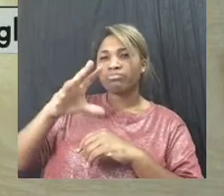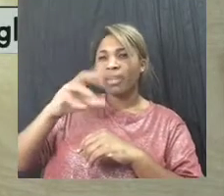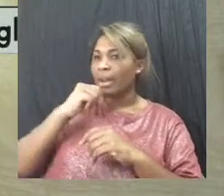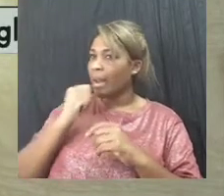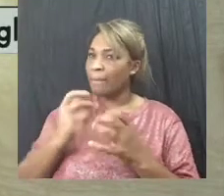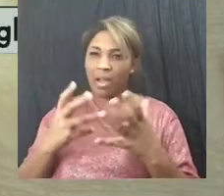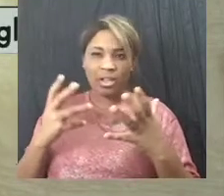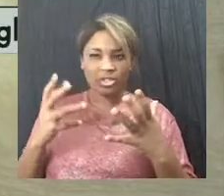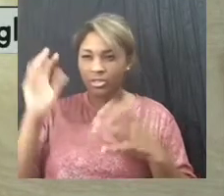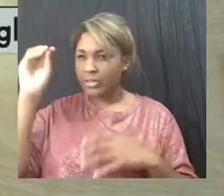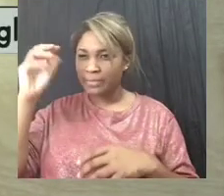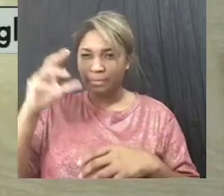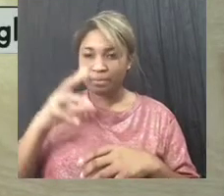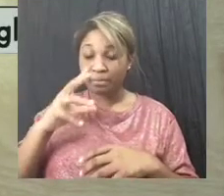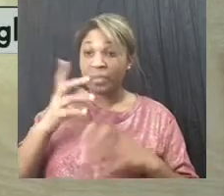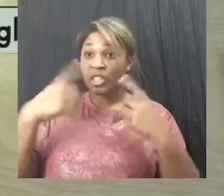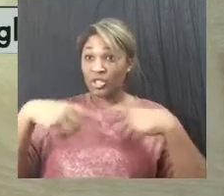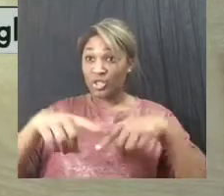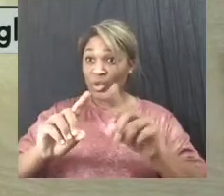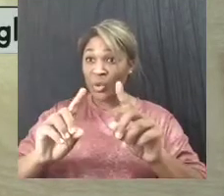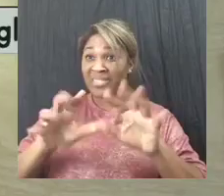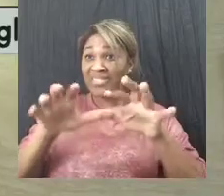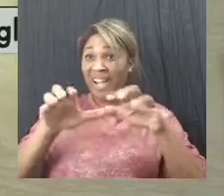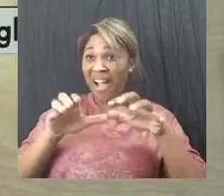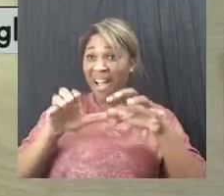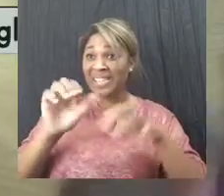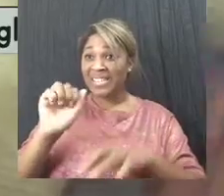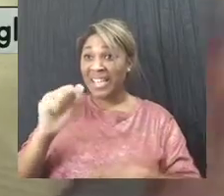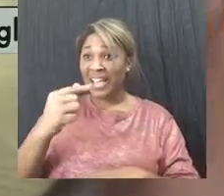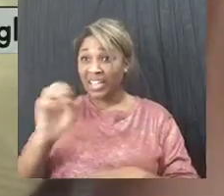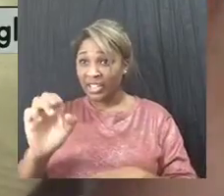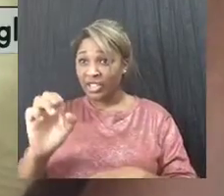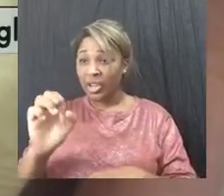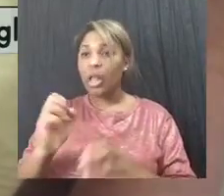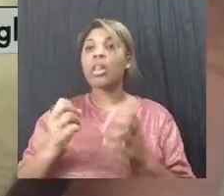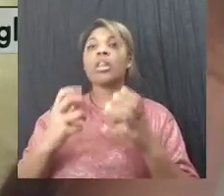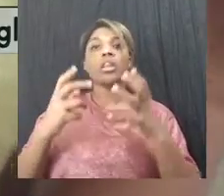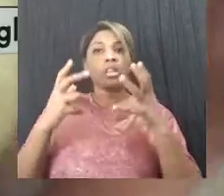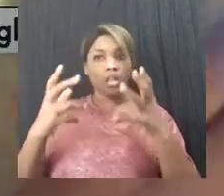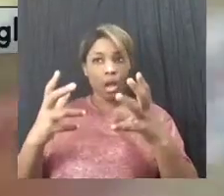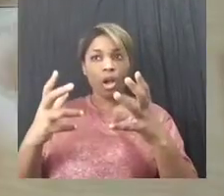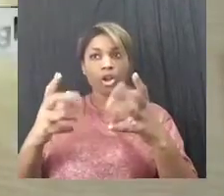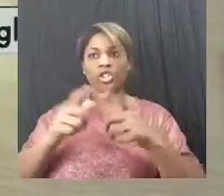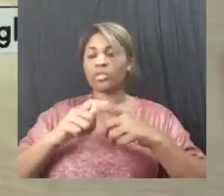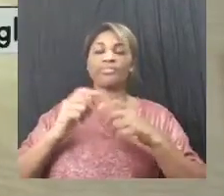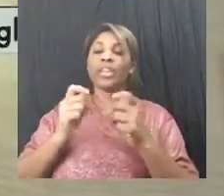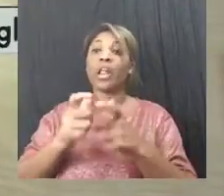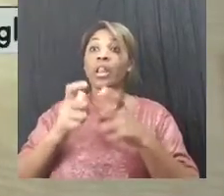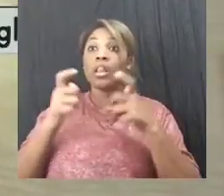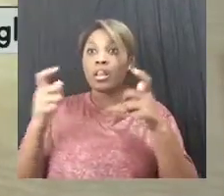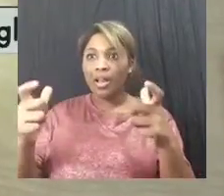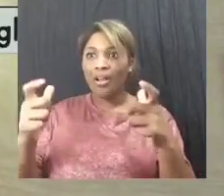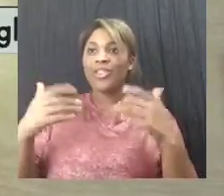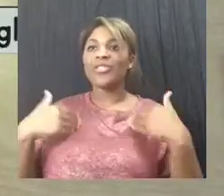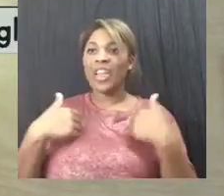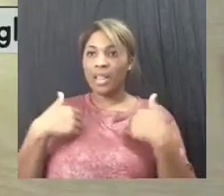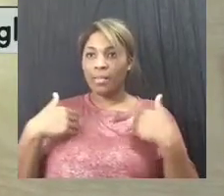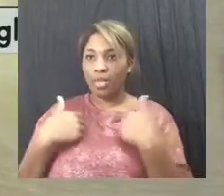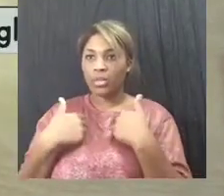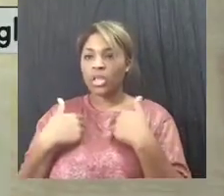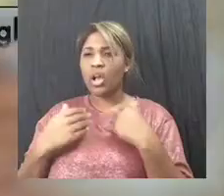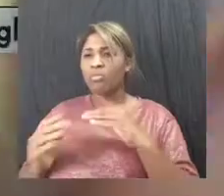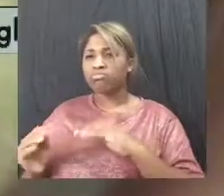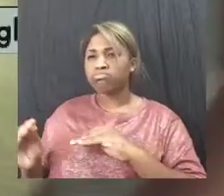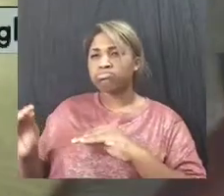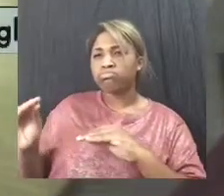During the Ice Age, large animals roamed the Earth, like the